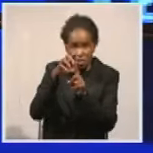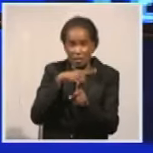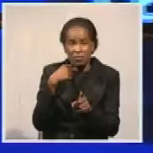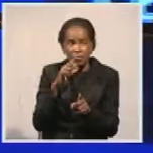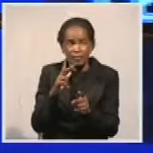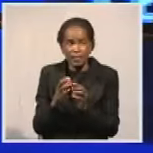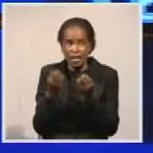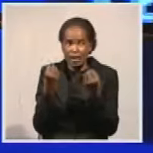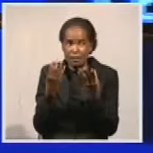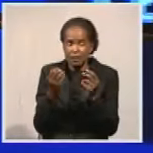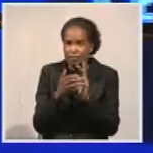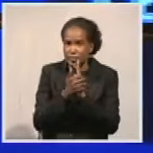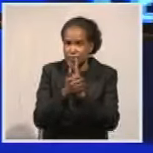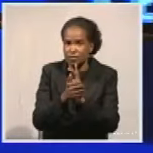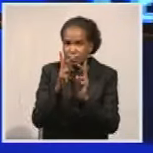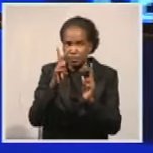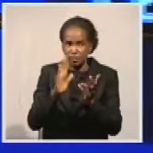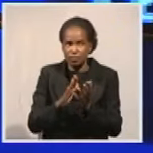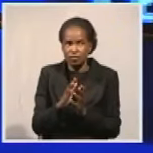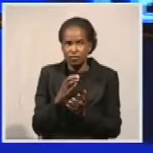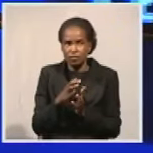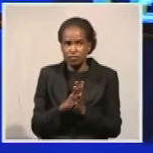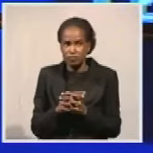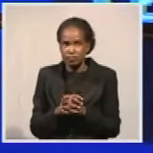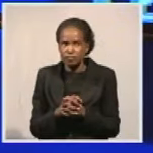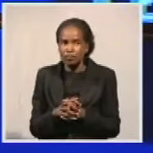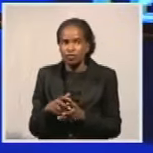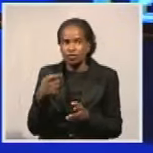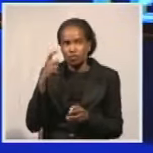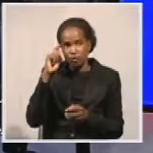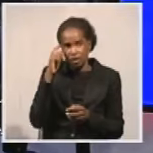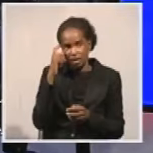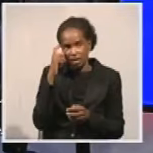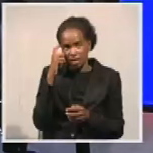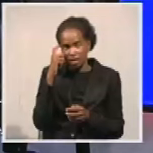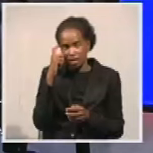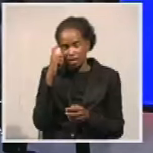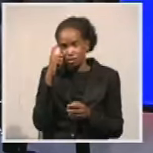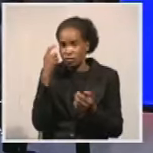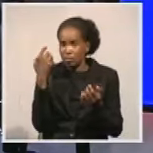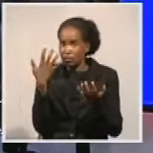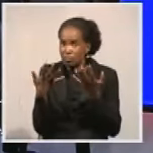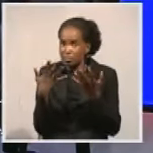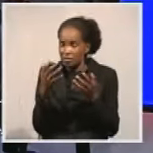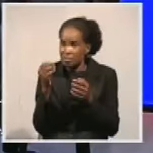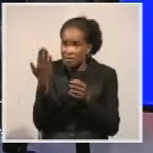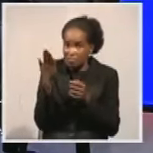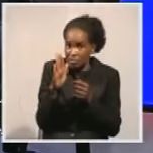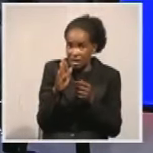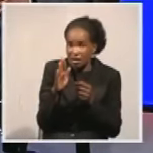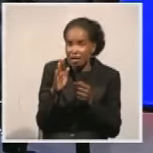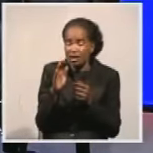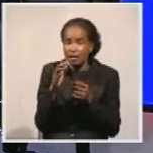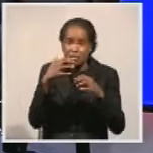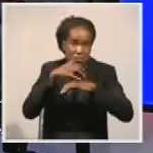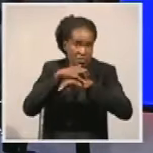home, except the president. So you're looking at a situation where there's still a very serious risk that there could even be, whether